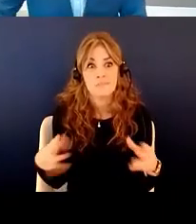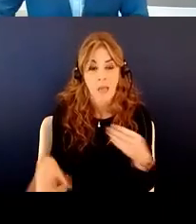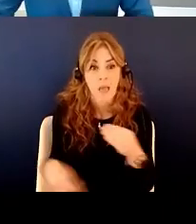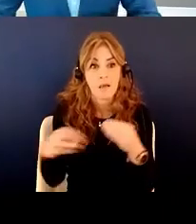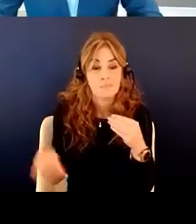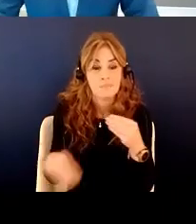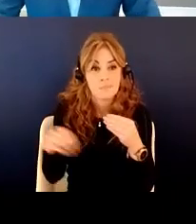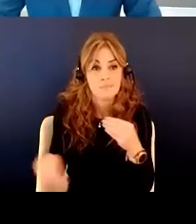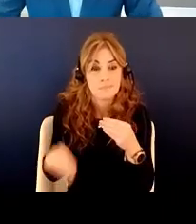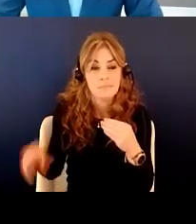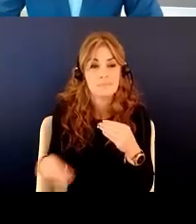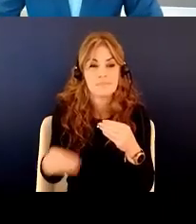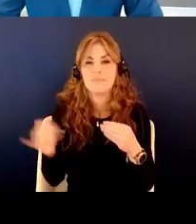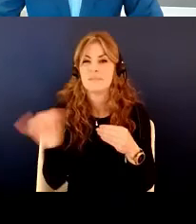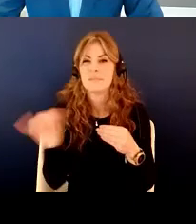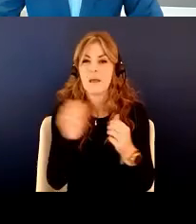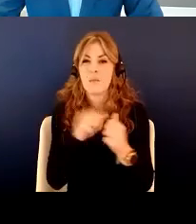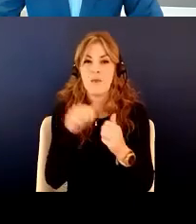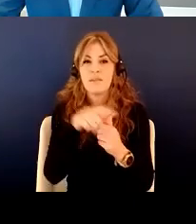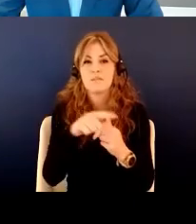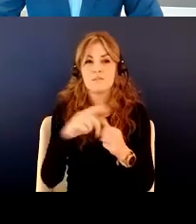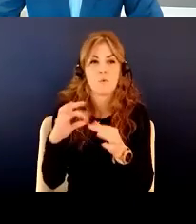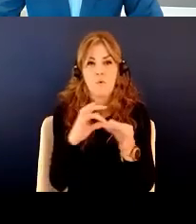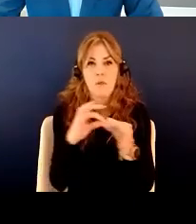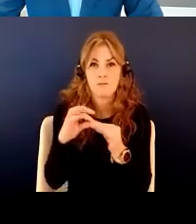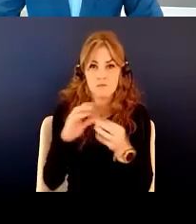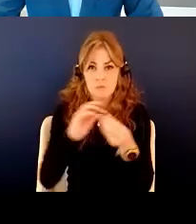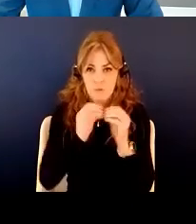different for this correlation coefficient family.